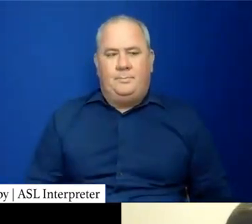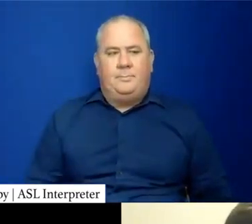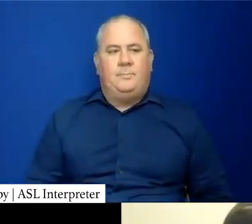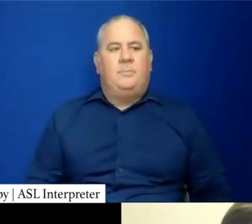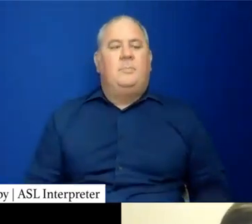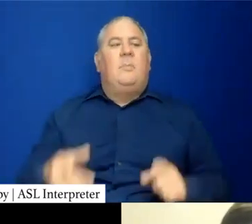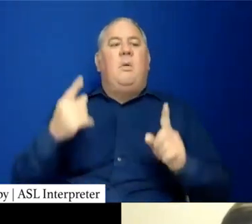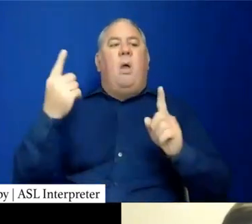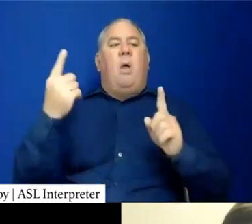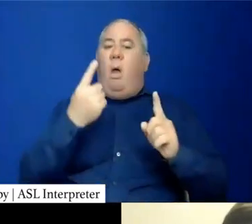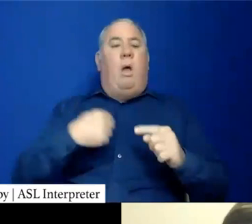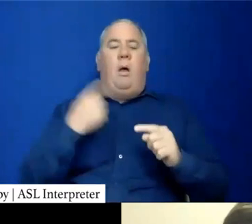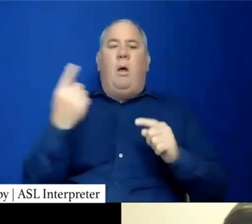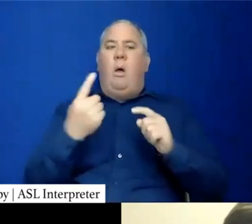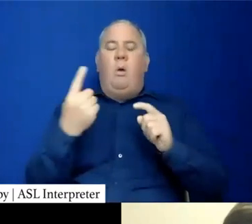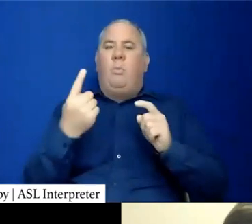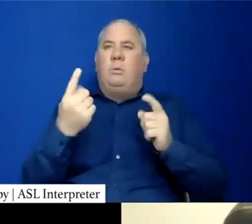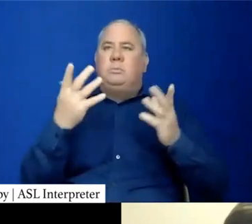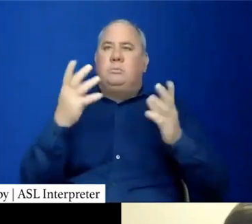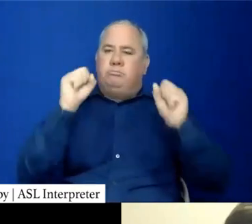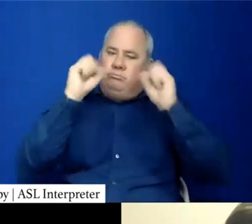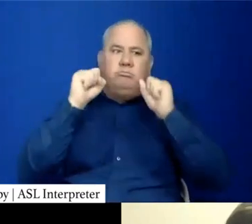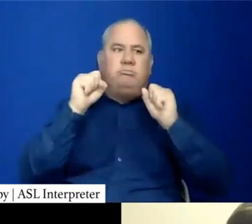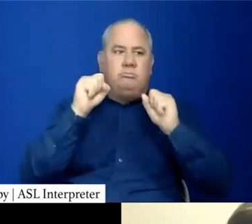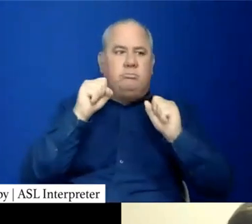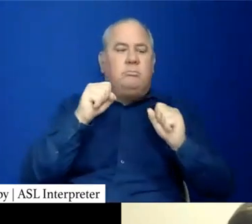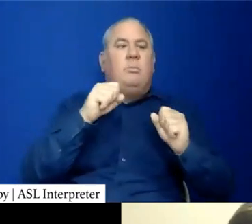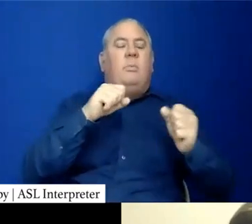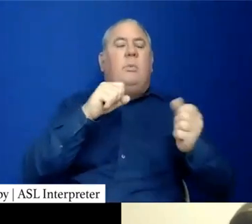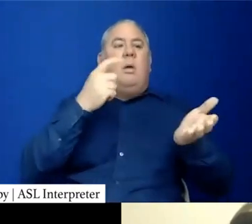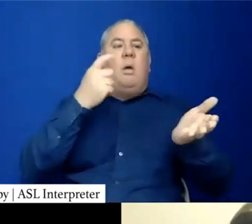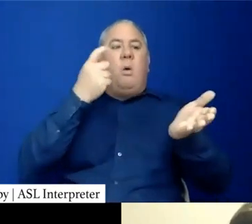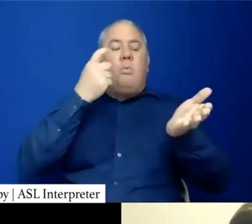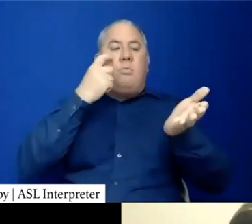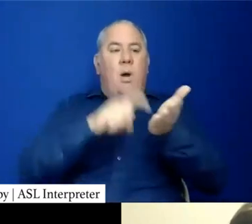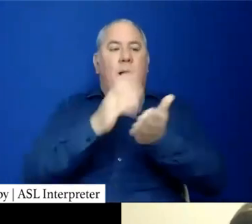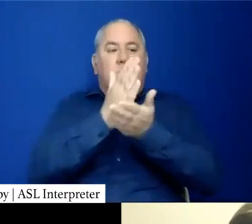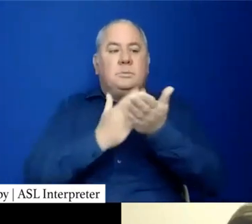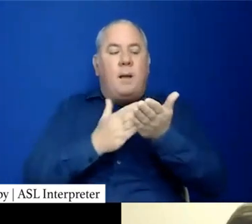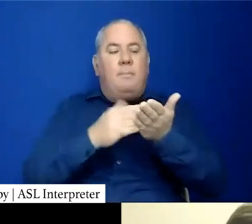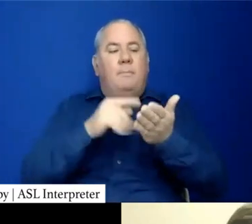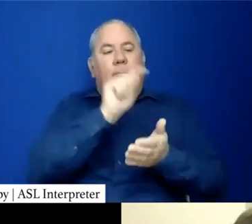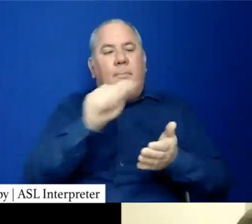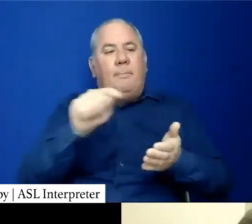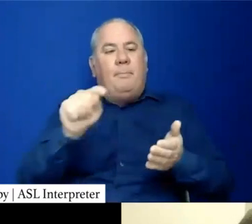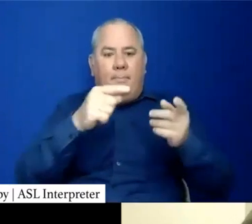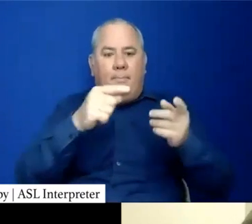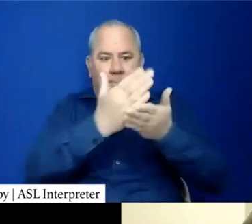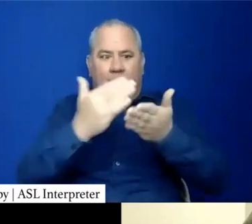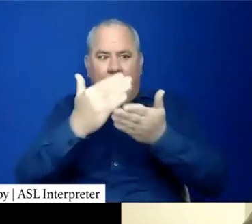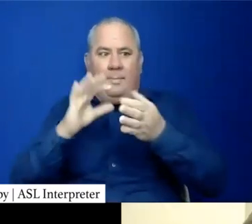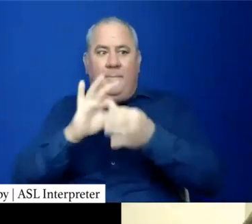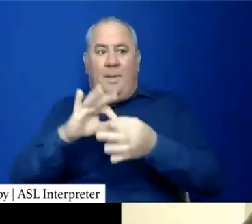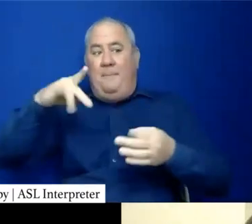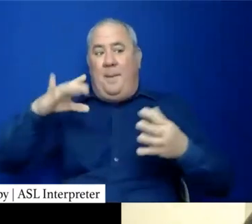people are really good at recognizing some aspects of public health's nasty history and then just